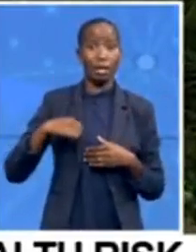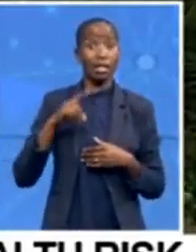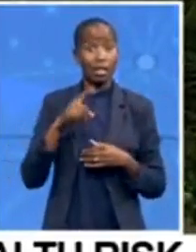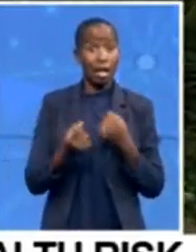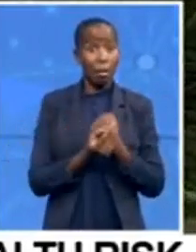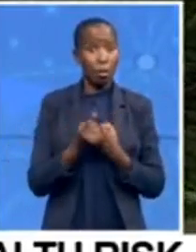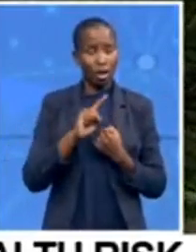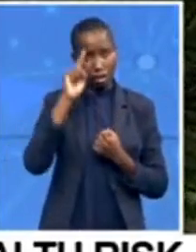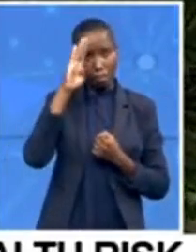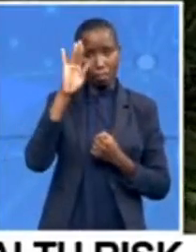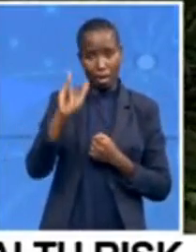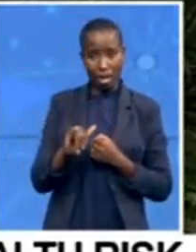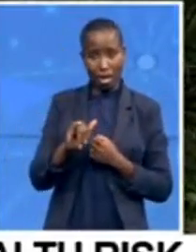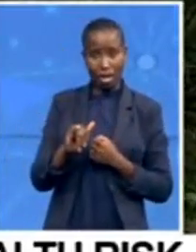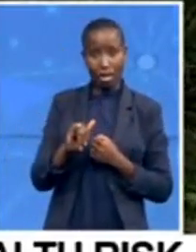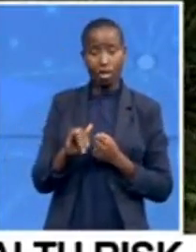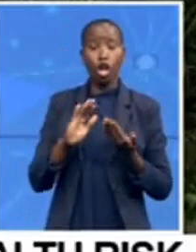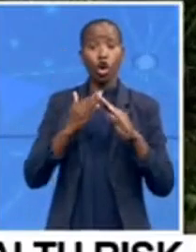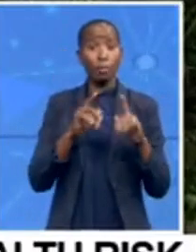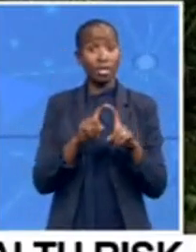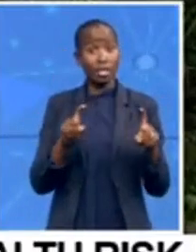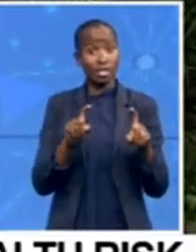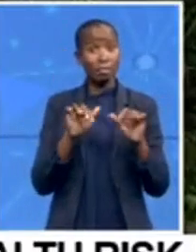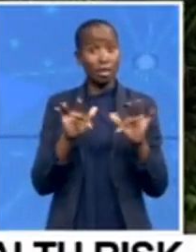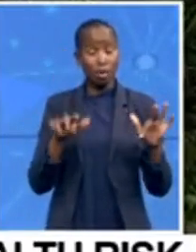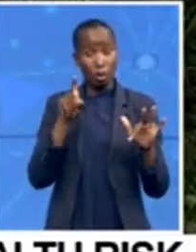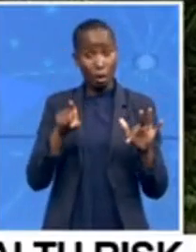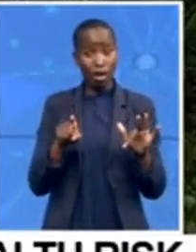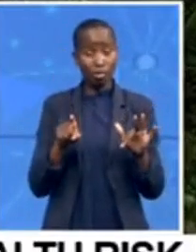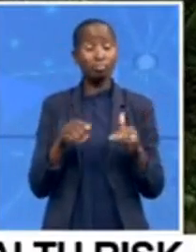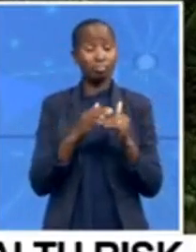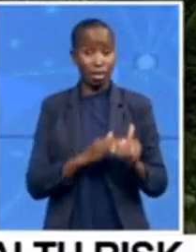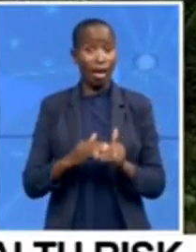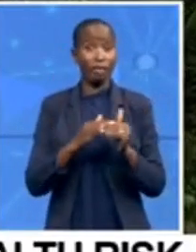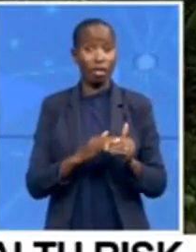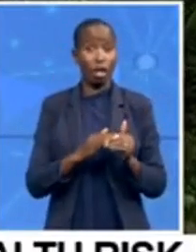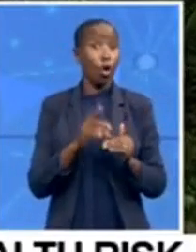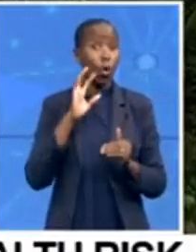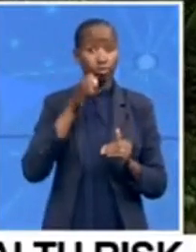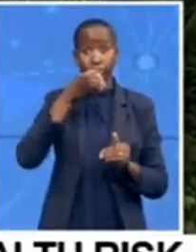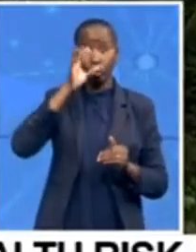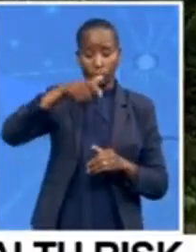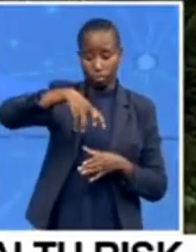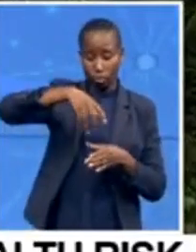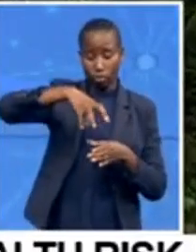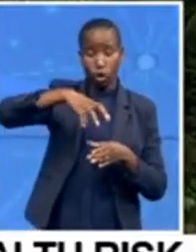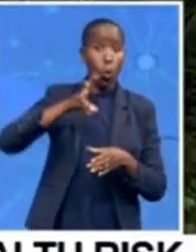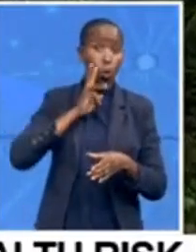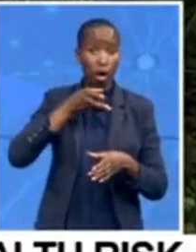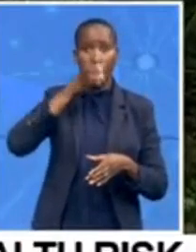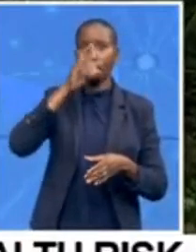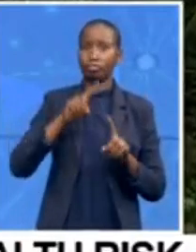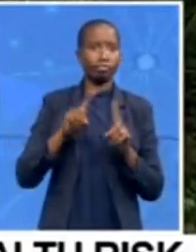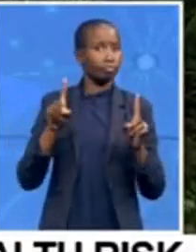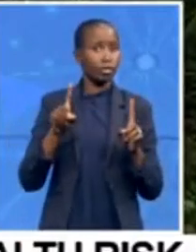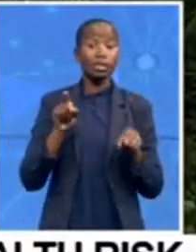residents to take safety precautionary measures before drinking tap water. This includes boiling water or perhaps adding